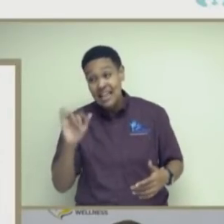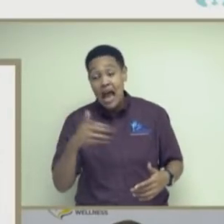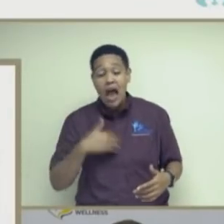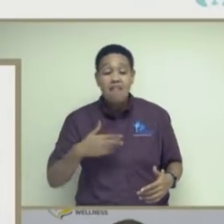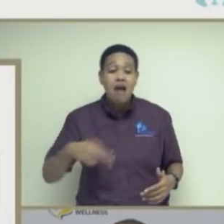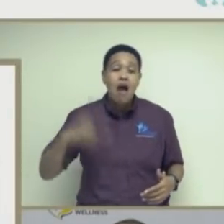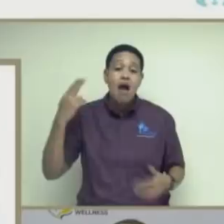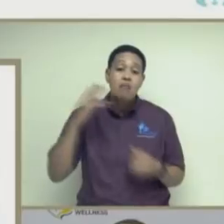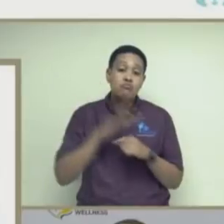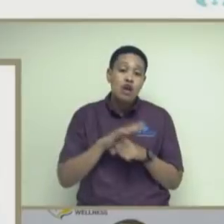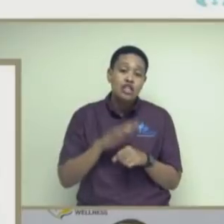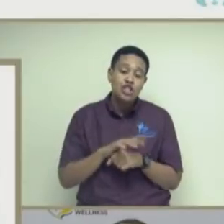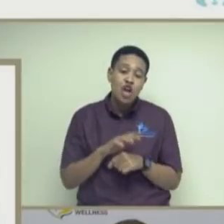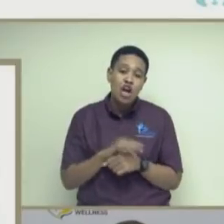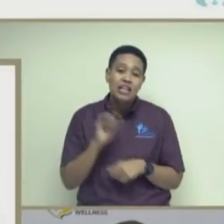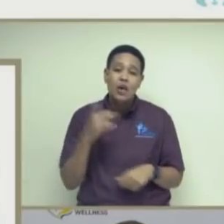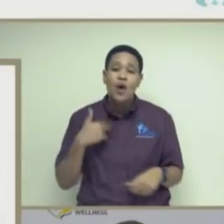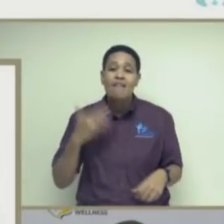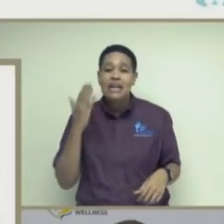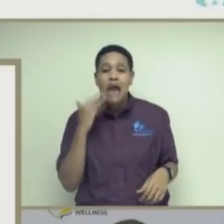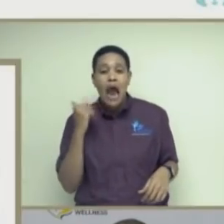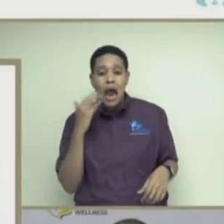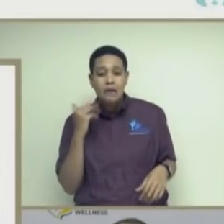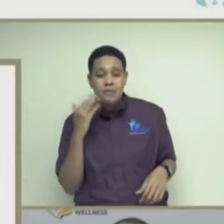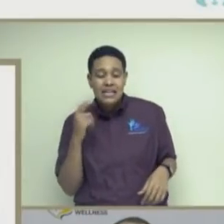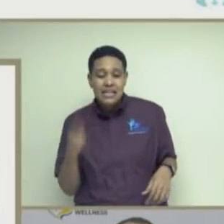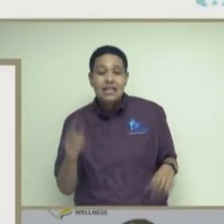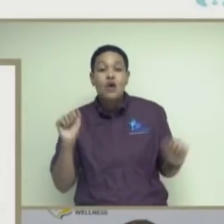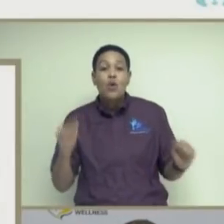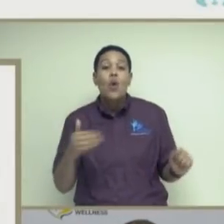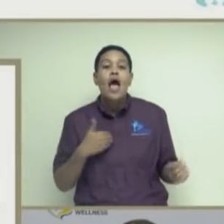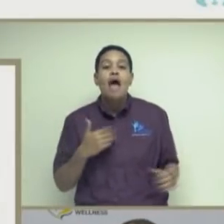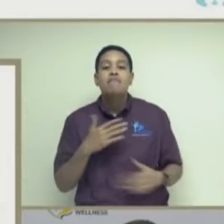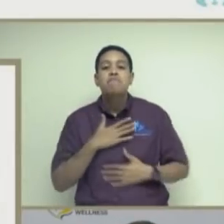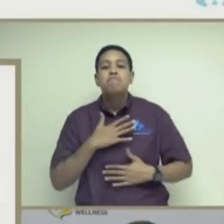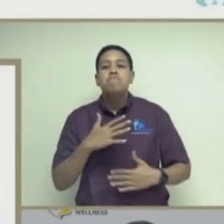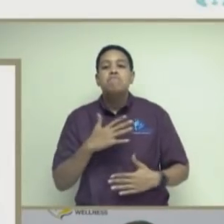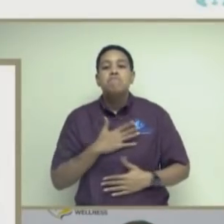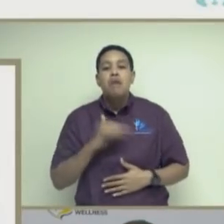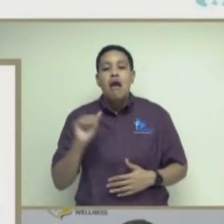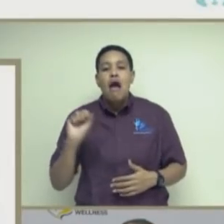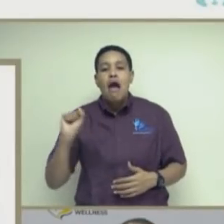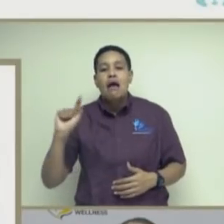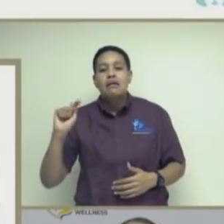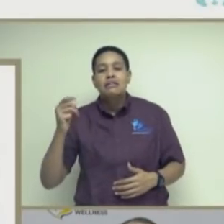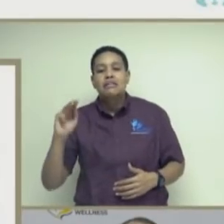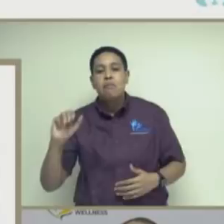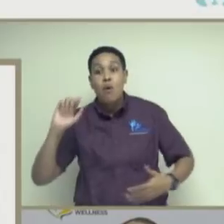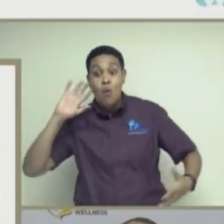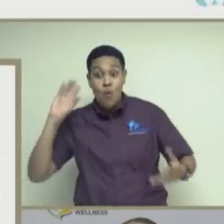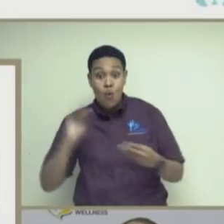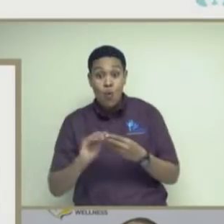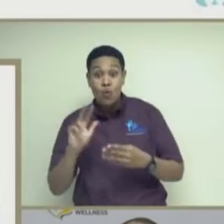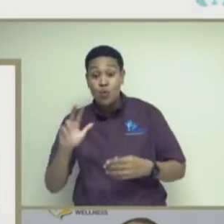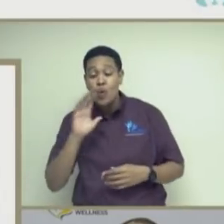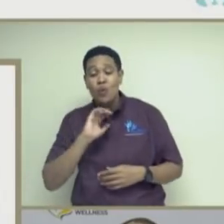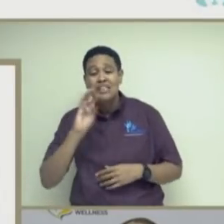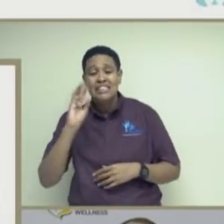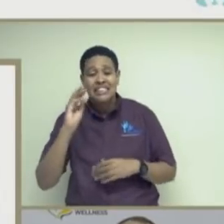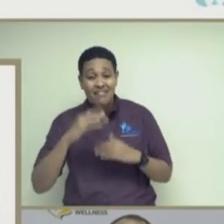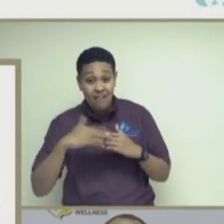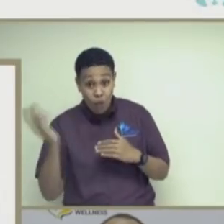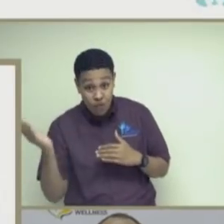hypertension, they could have diabetes, and they could have asthma, all 3. And they are 65 years and